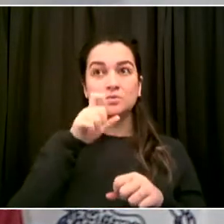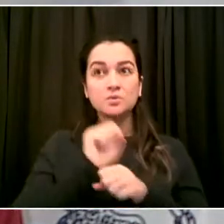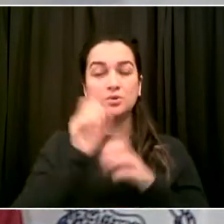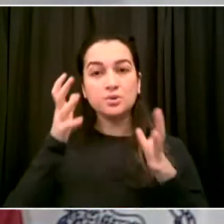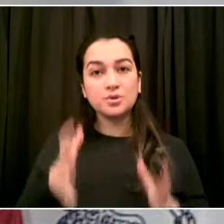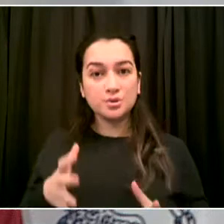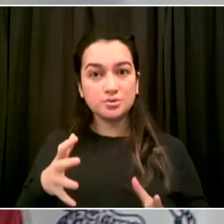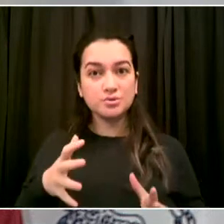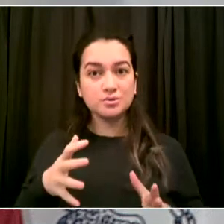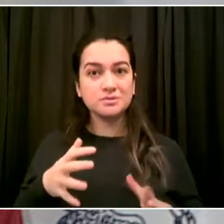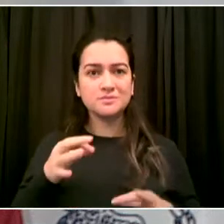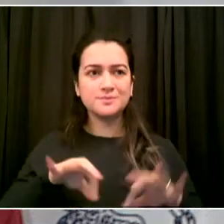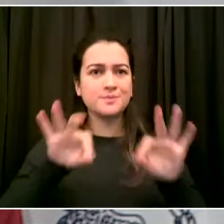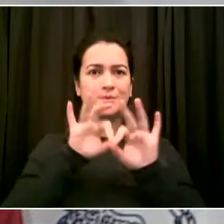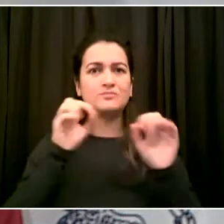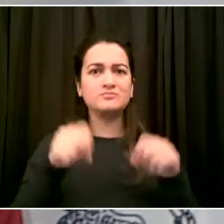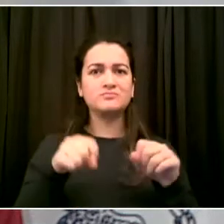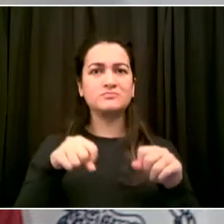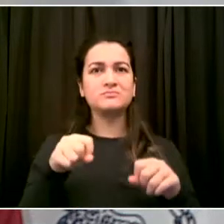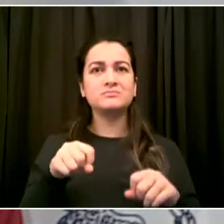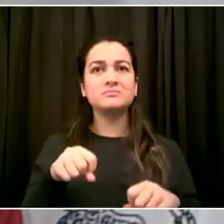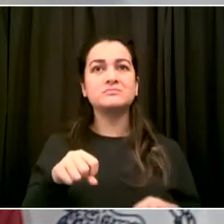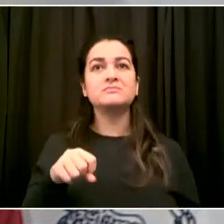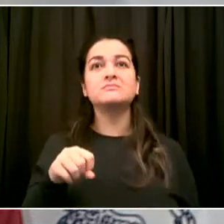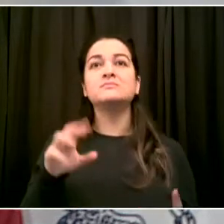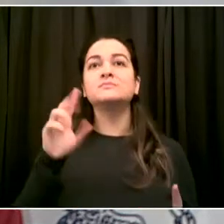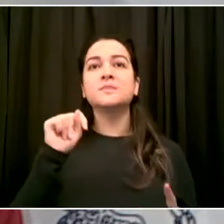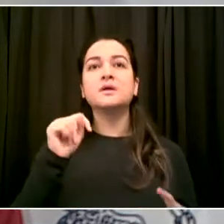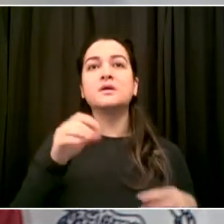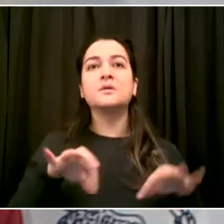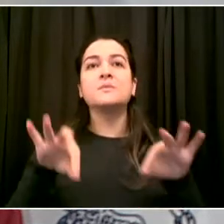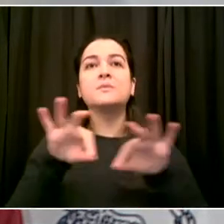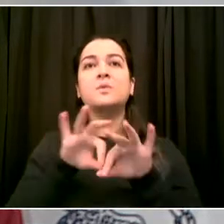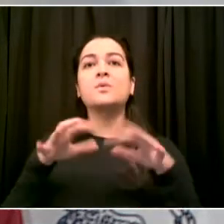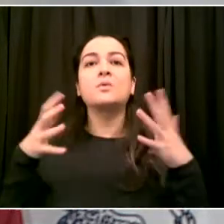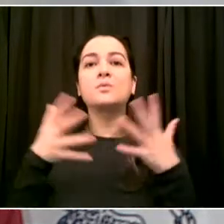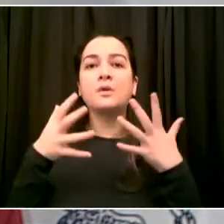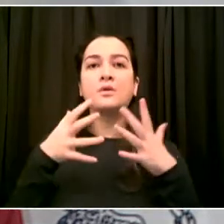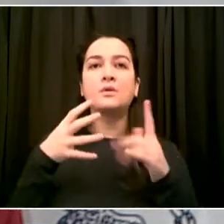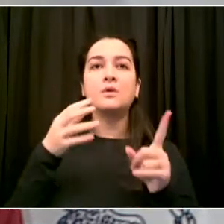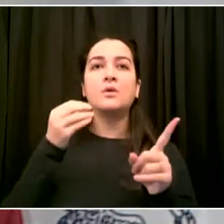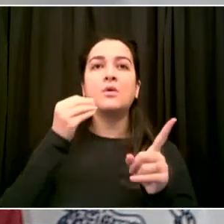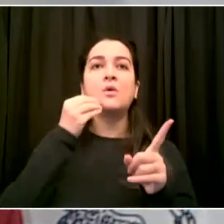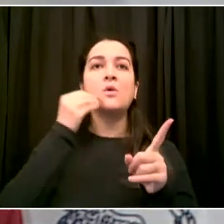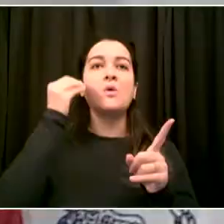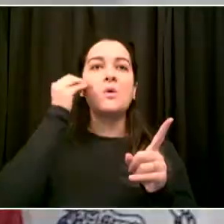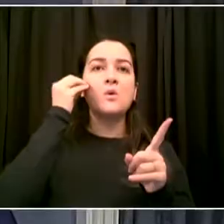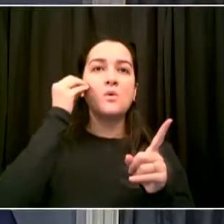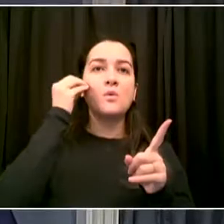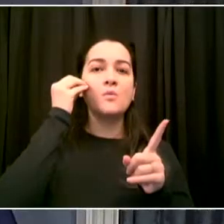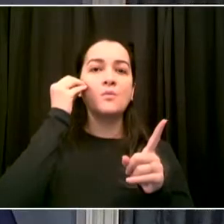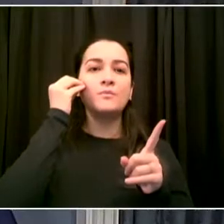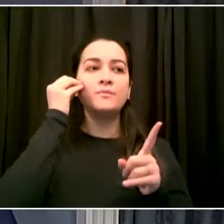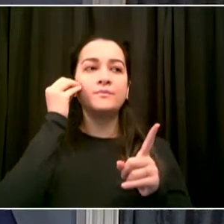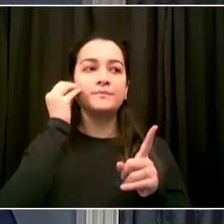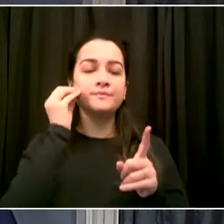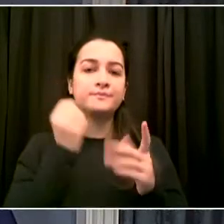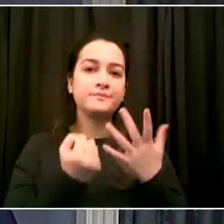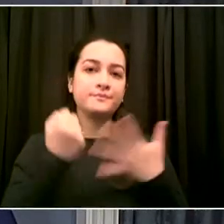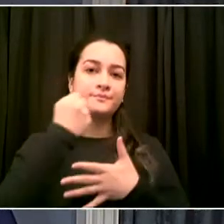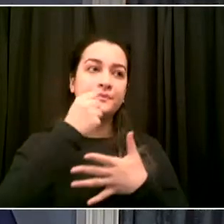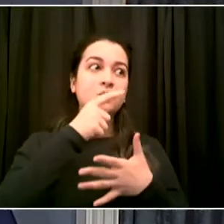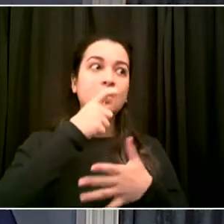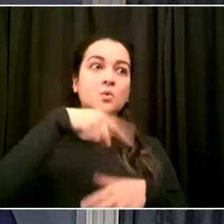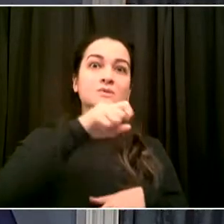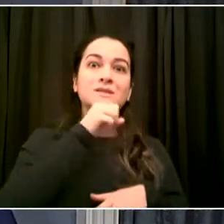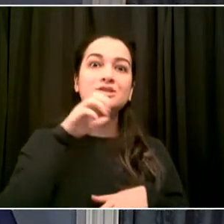home. That really requires a Johnson & Johnson vaccine. Dr. Choksi, Dr. Long, you want to talk about how your agencies